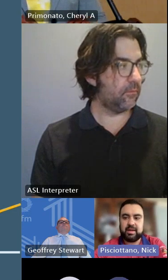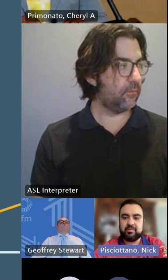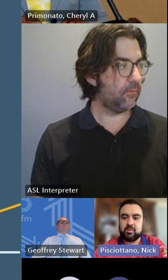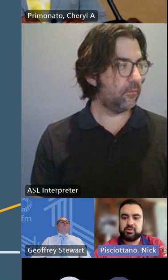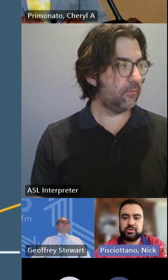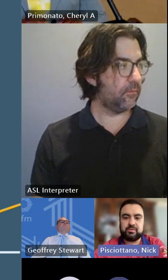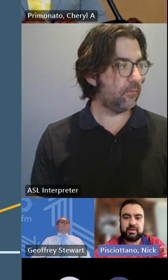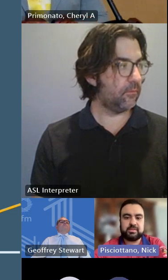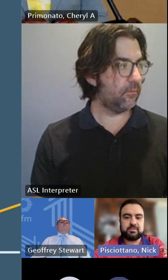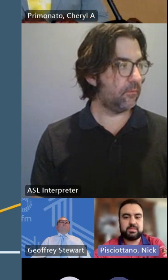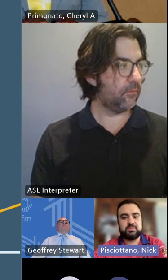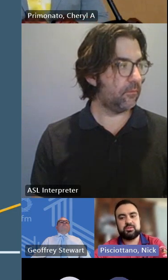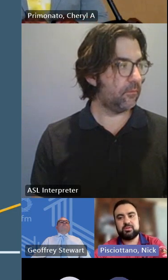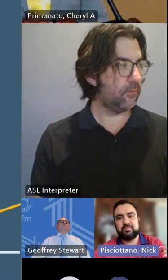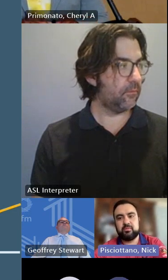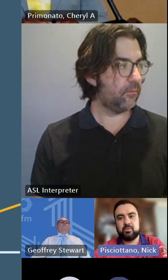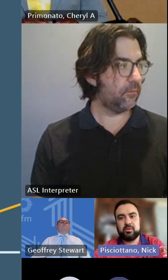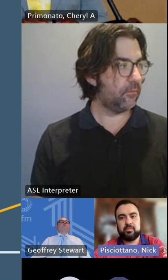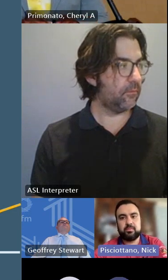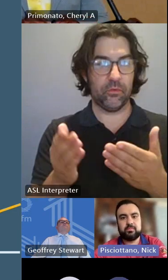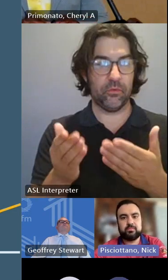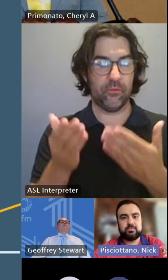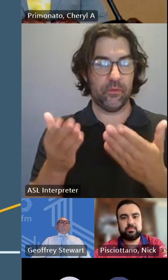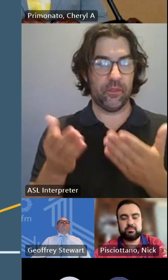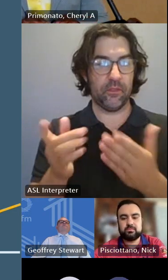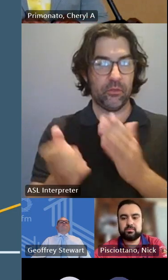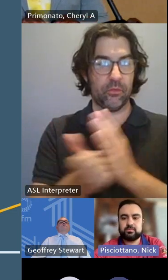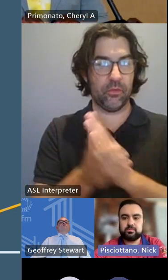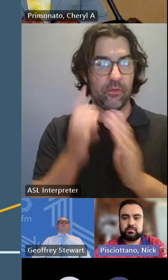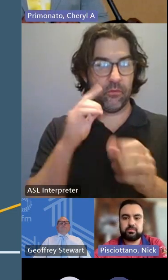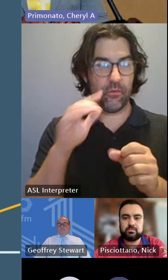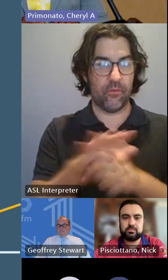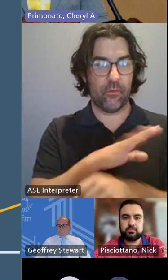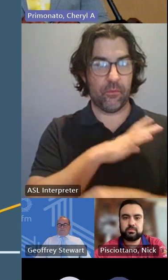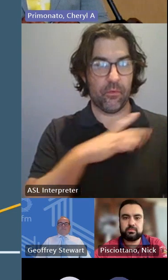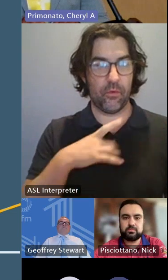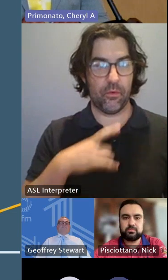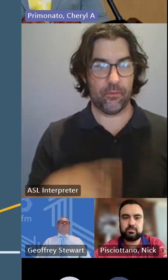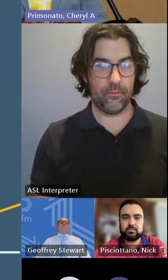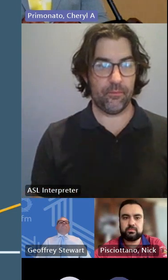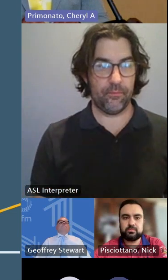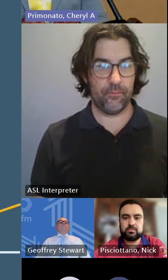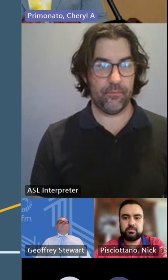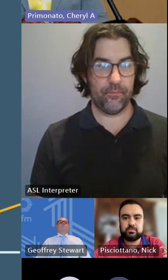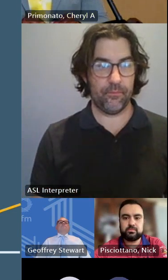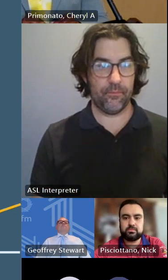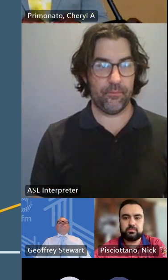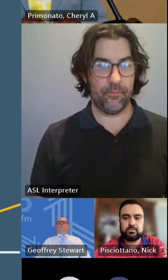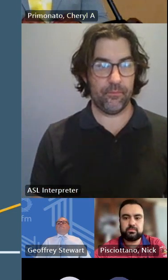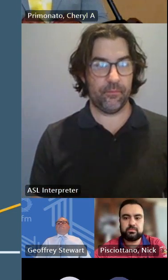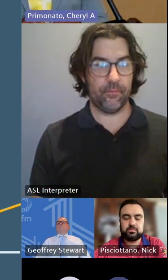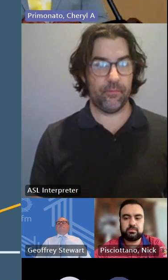Seeing none, may I have a motion to advance this resolution to the full board? Moved.